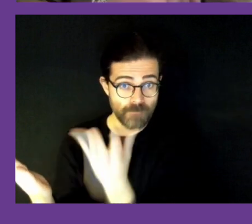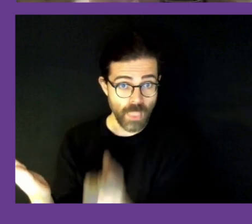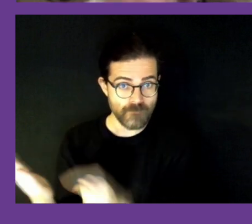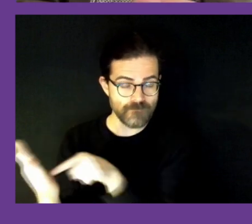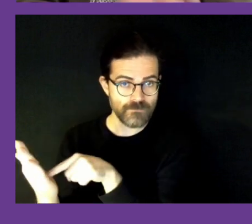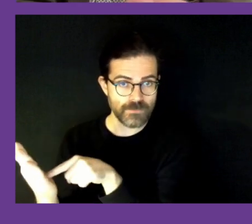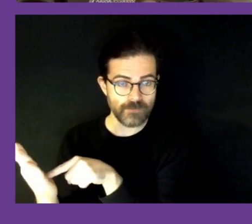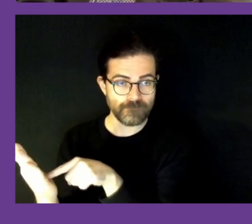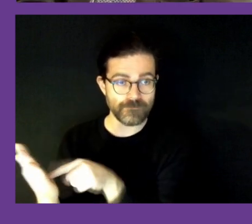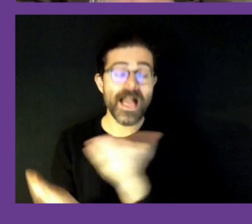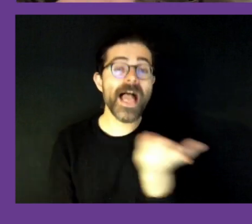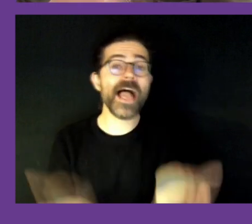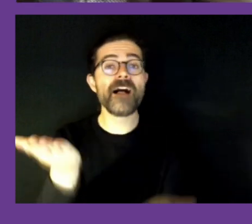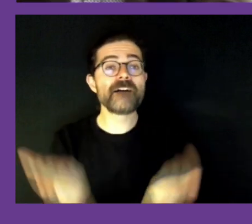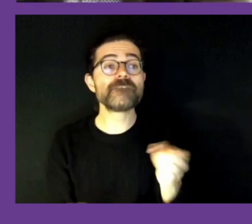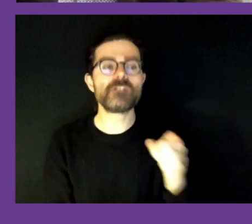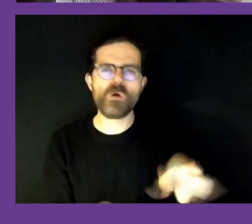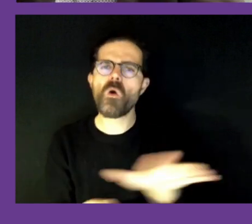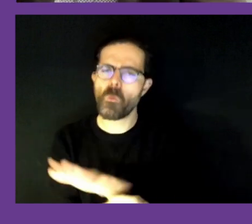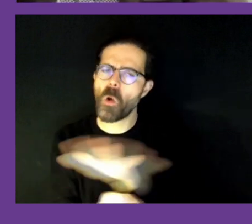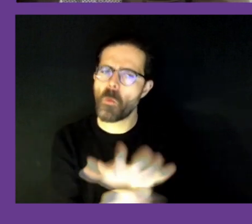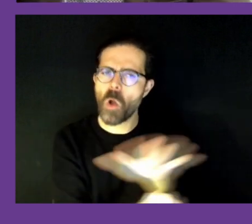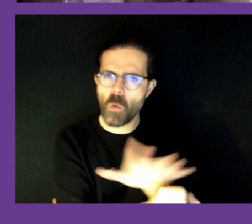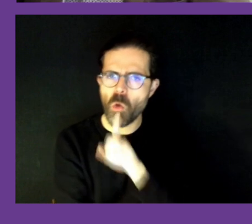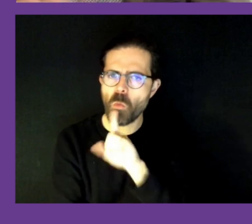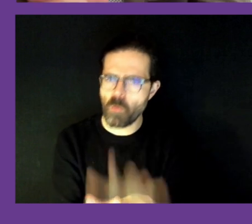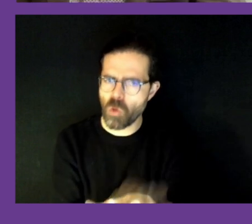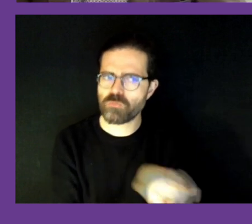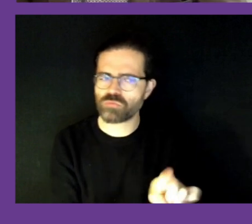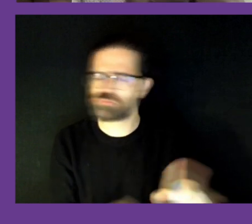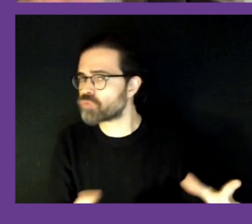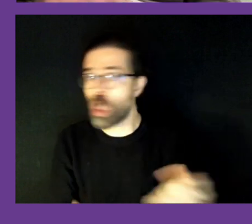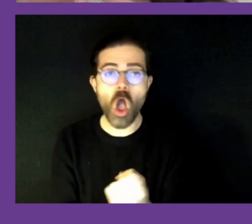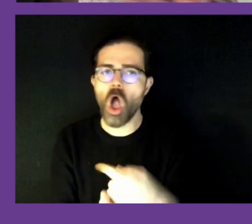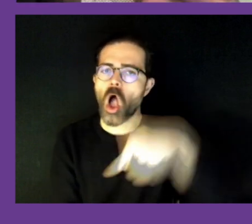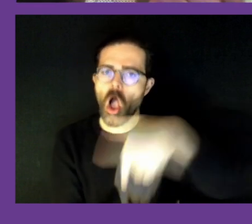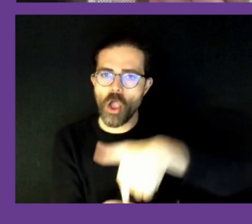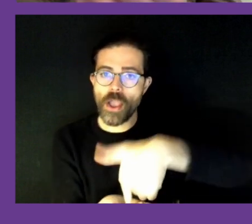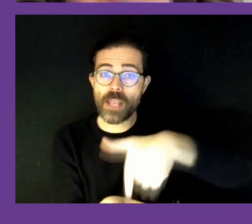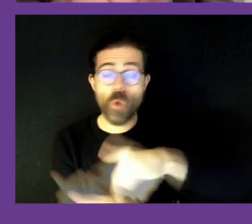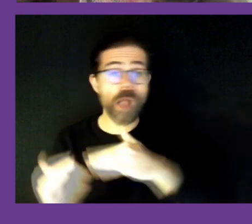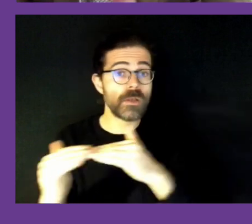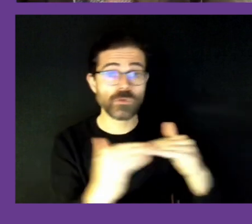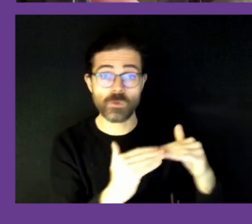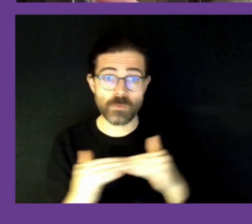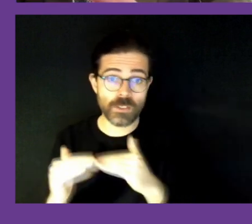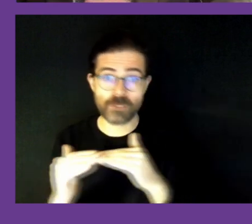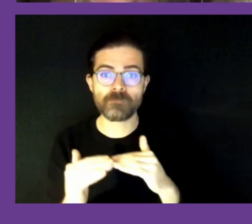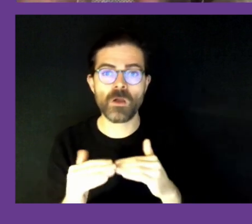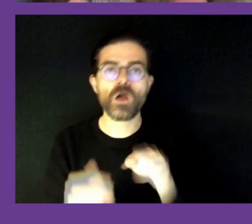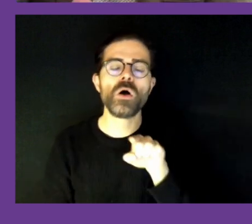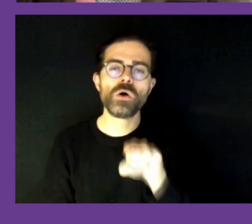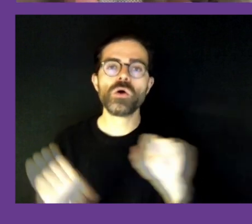you fulfill all the essential requirements given in Annex A of that harmonized standard, you can stamp the